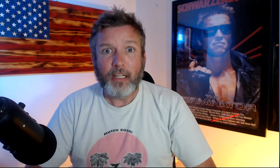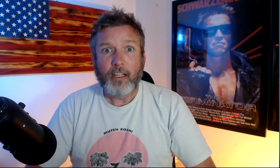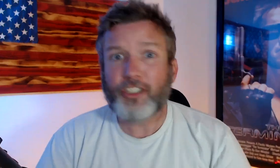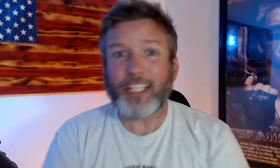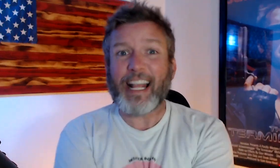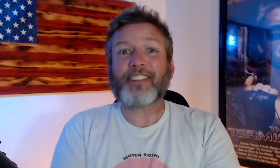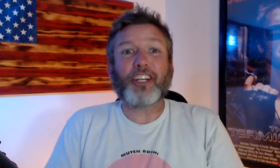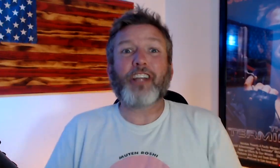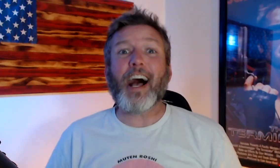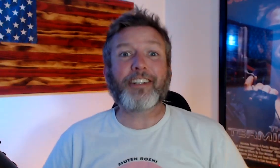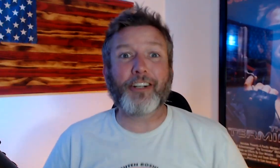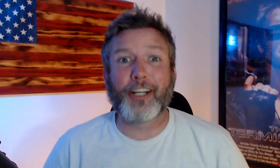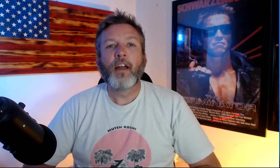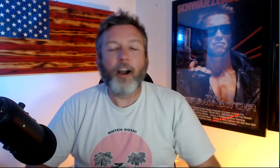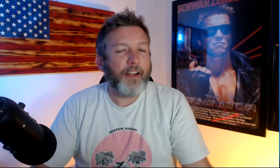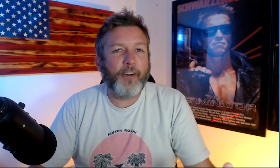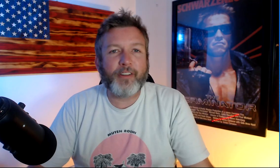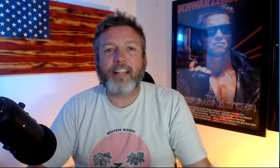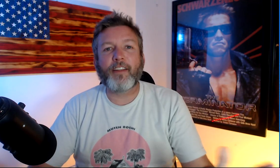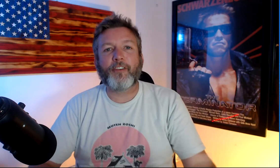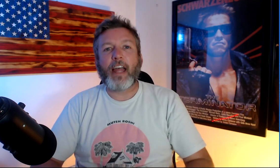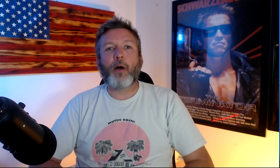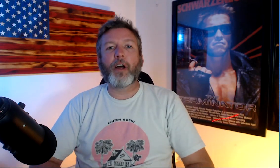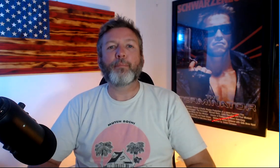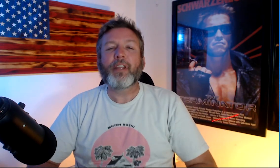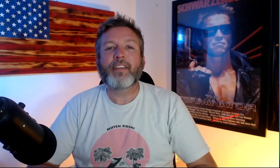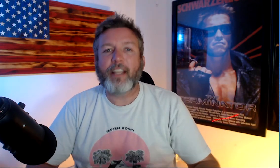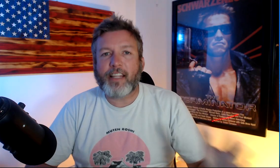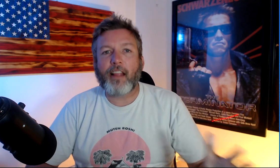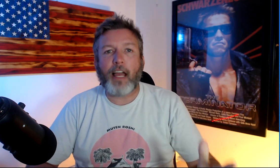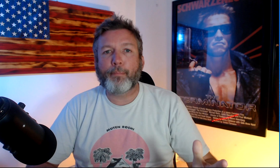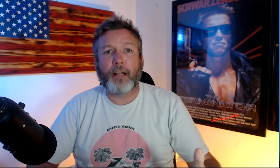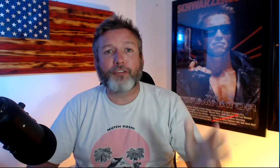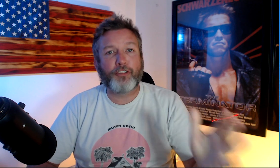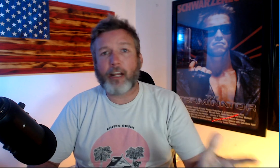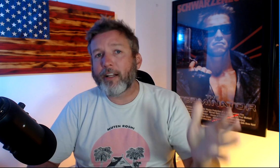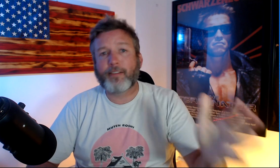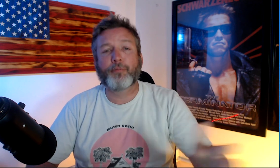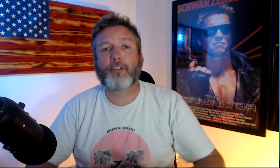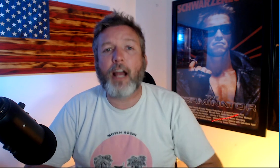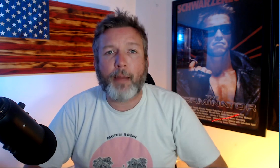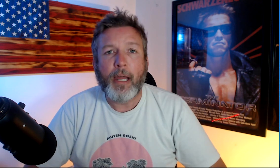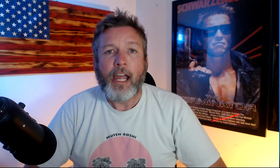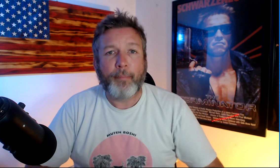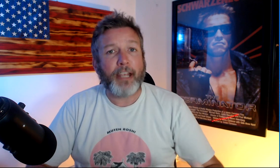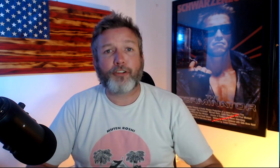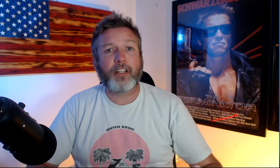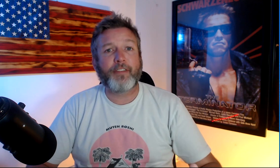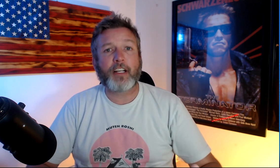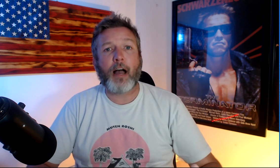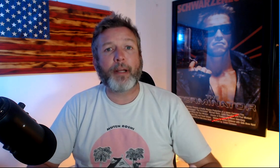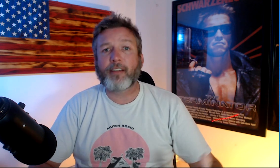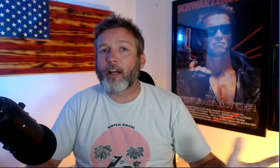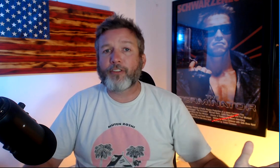festival, just ask your doctor. All right, folks, that's it for that one. Please hit that like button, share, and subscribe,